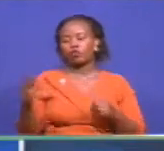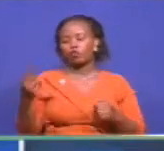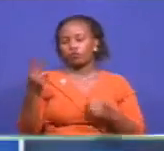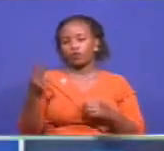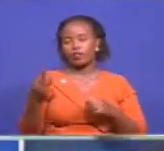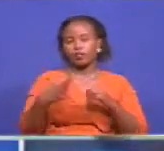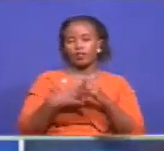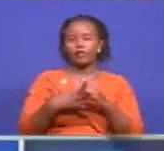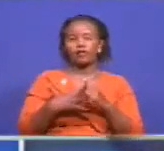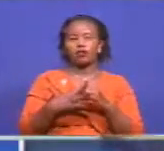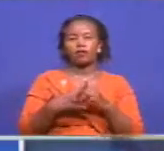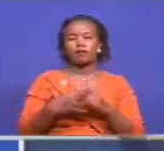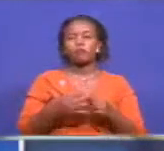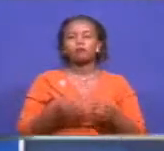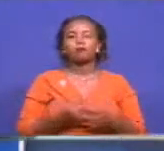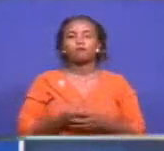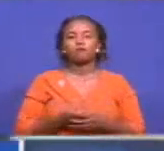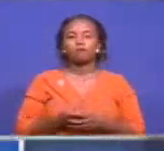Japan.